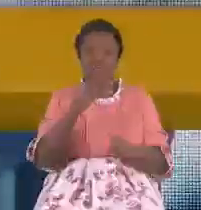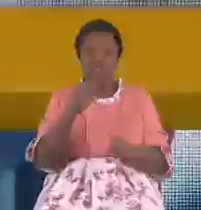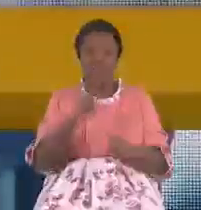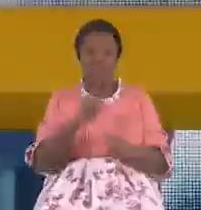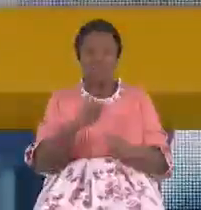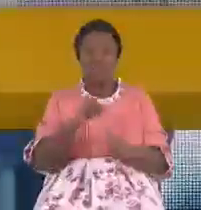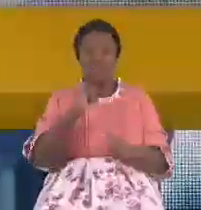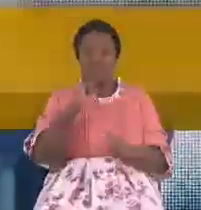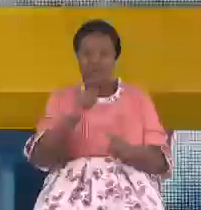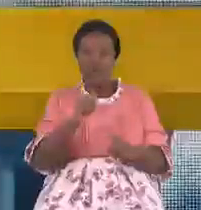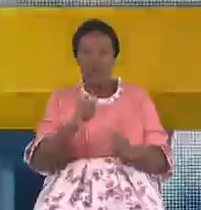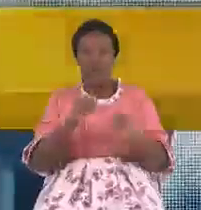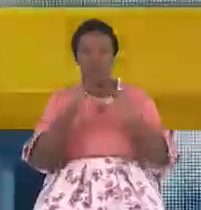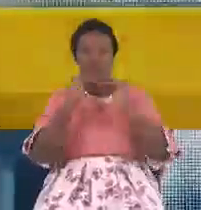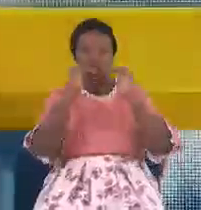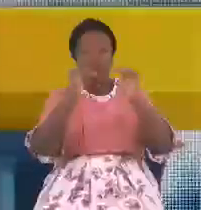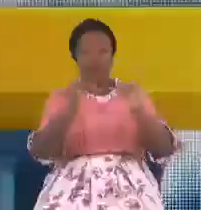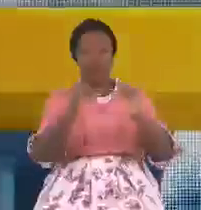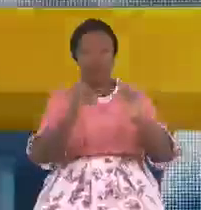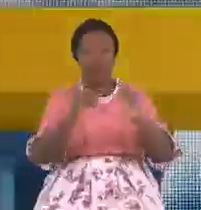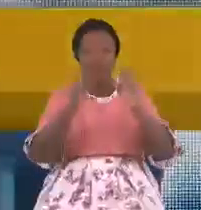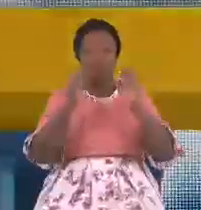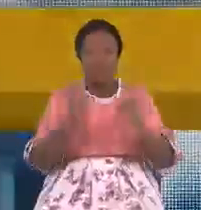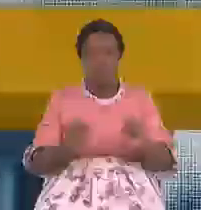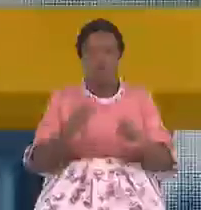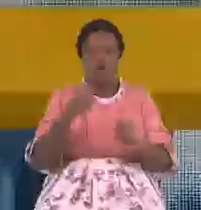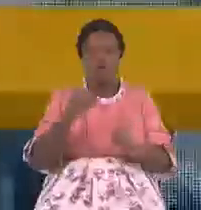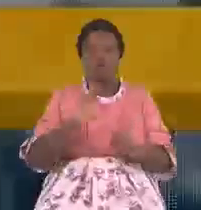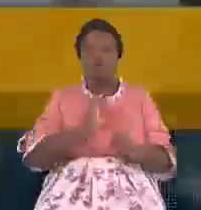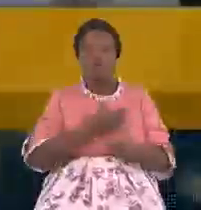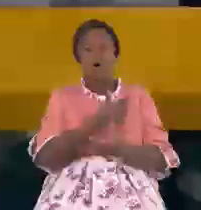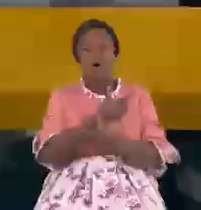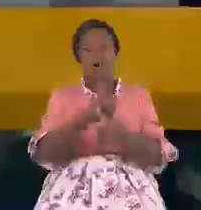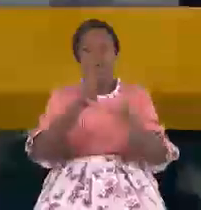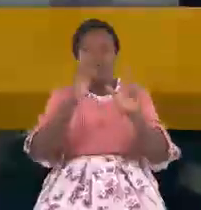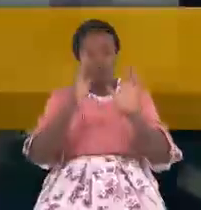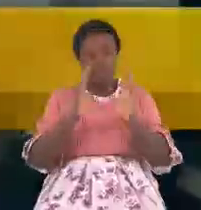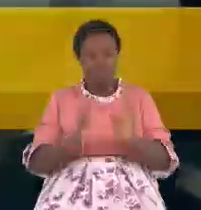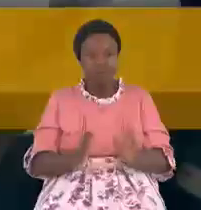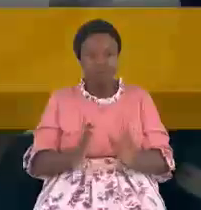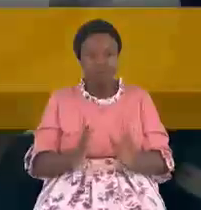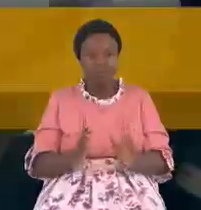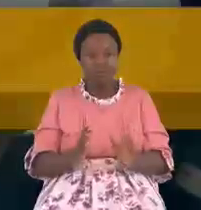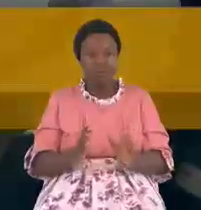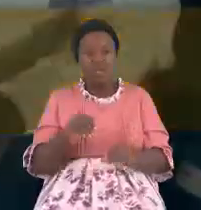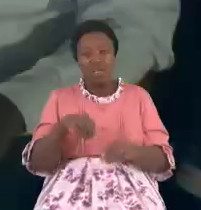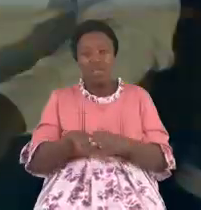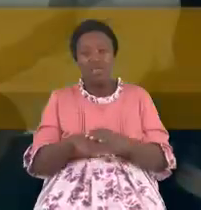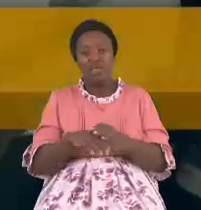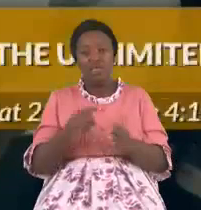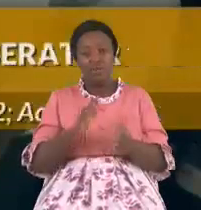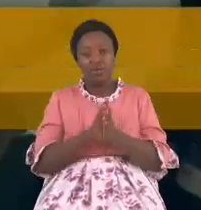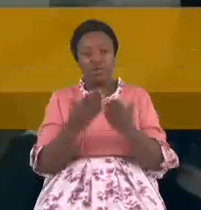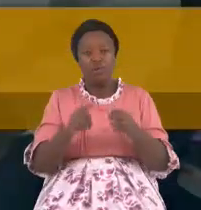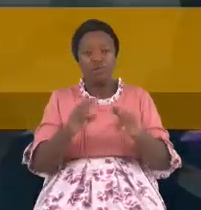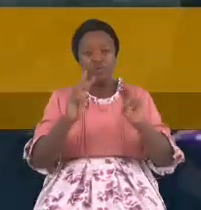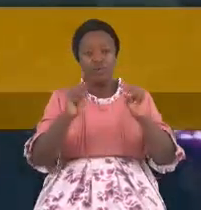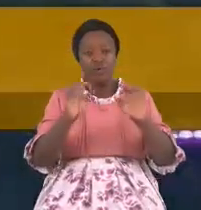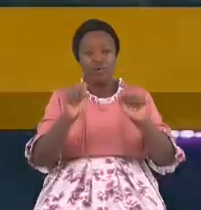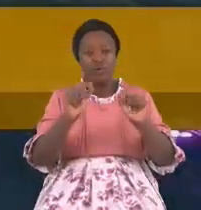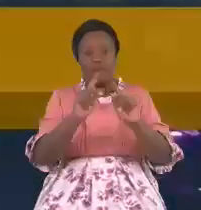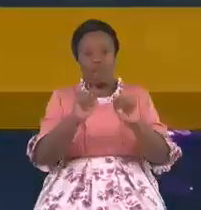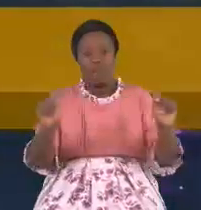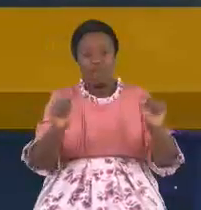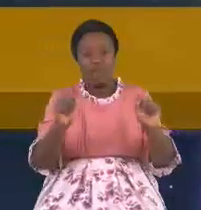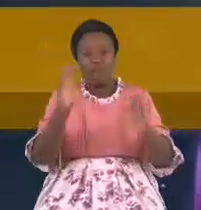of our library look at matthew chapter 28 verse 18